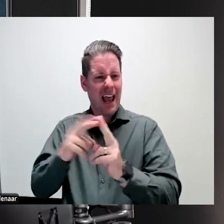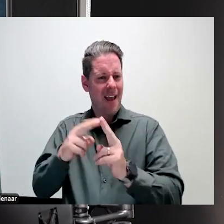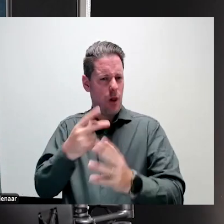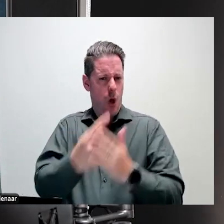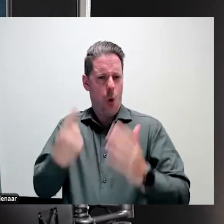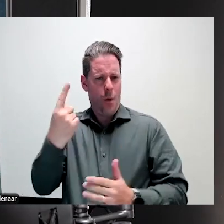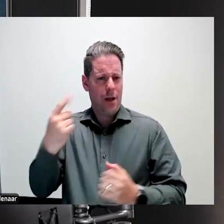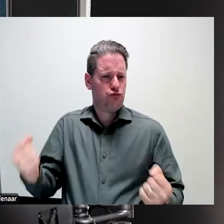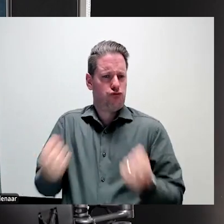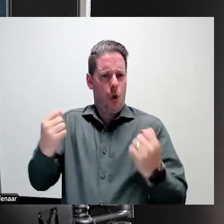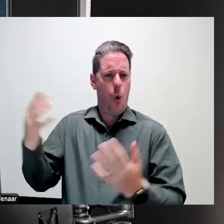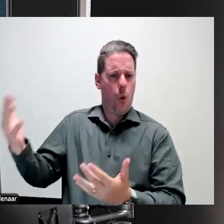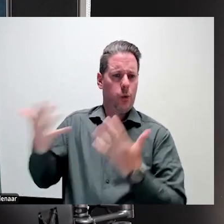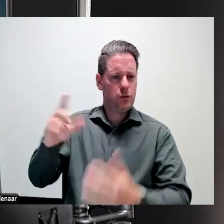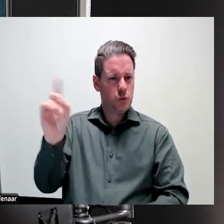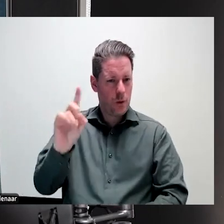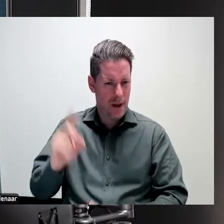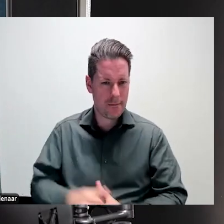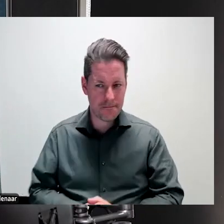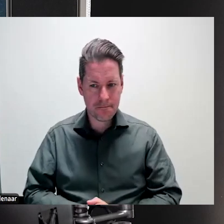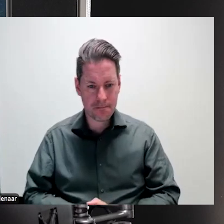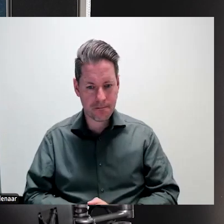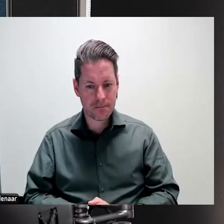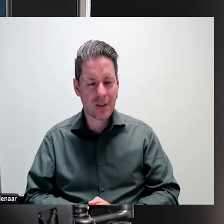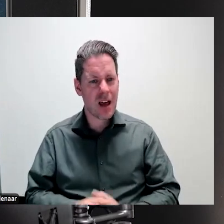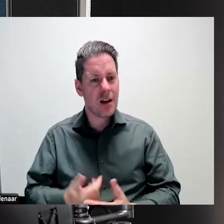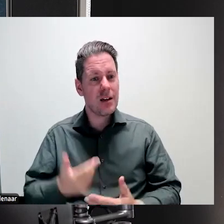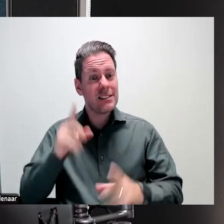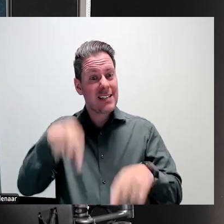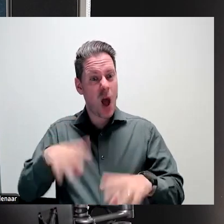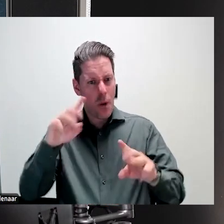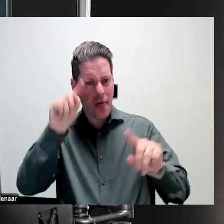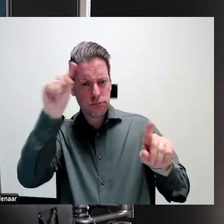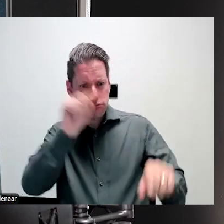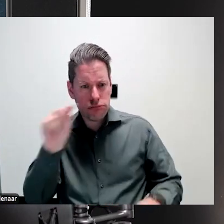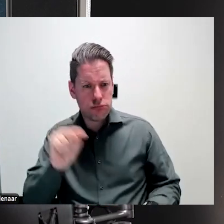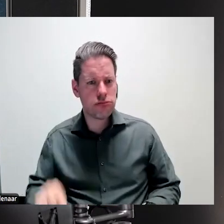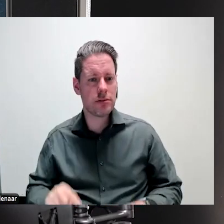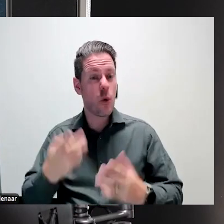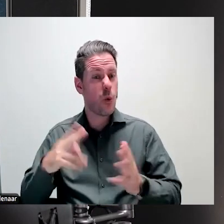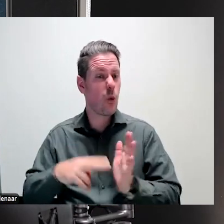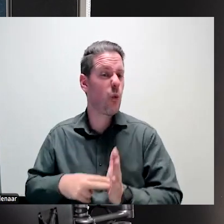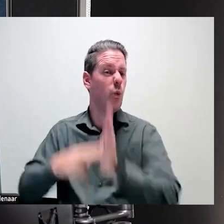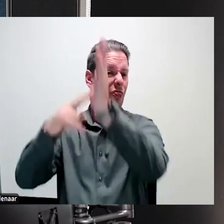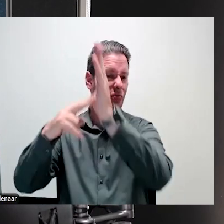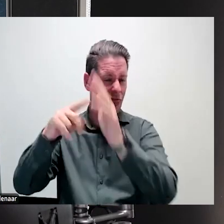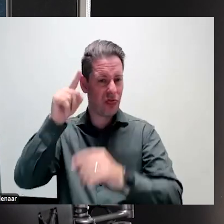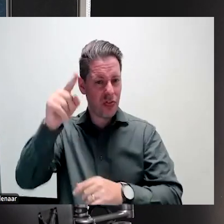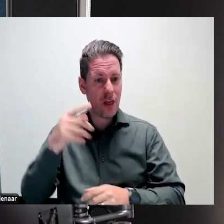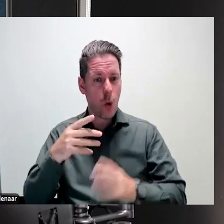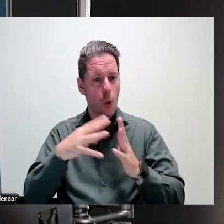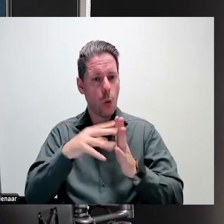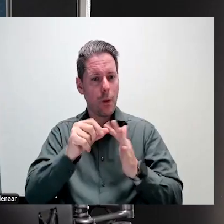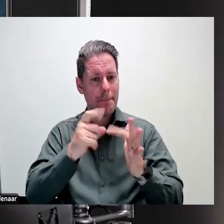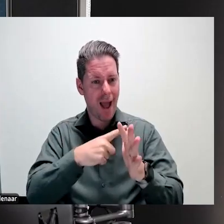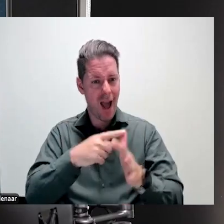for. And let's finish on a little forecast fly around if we can, starting in the far north. So looking to hit